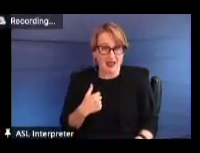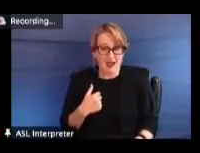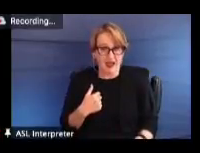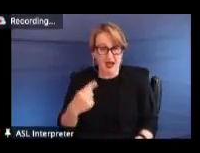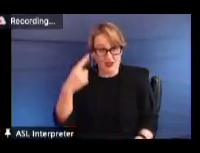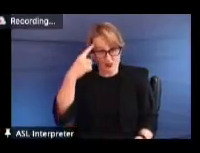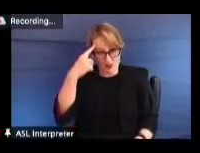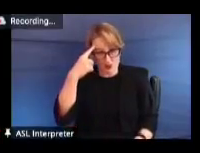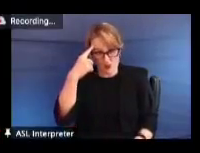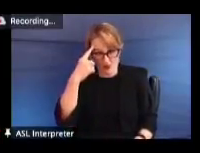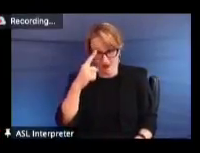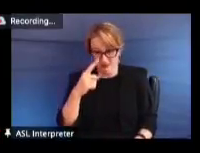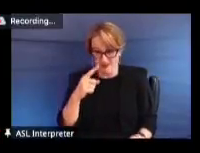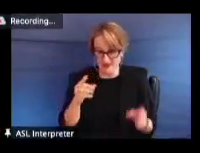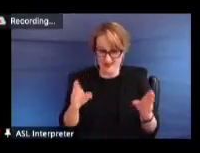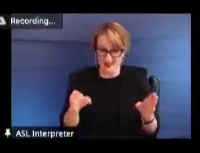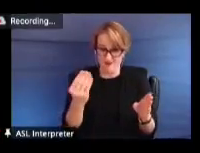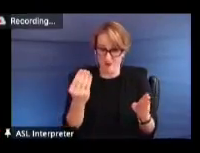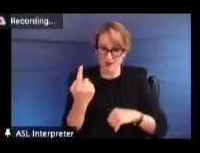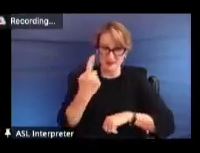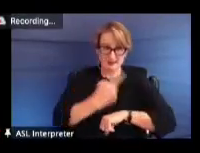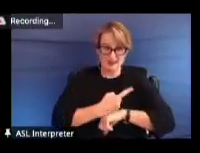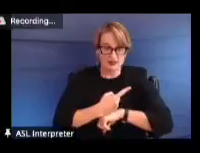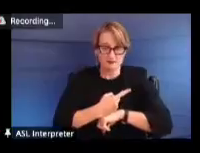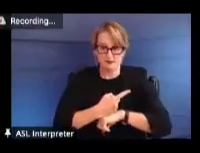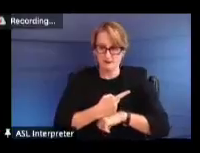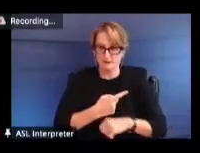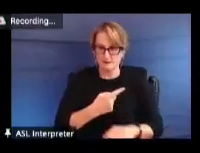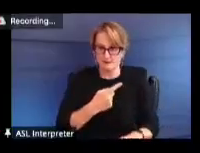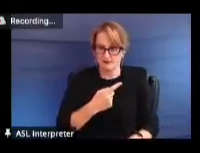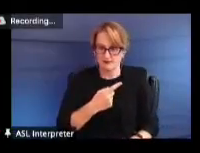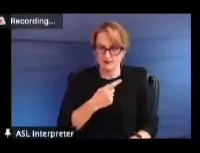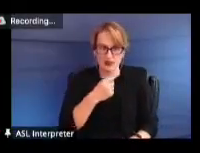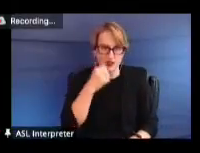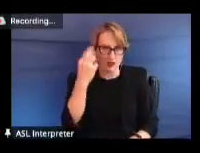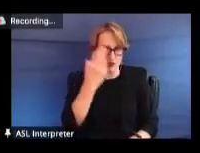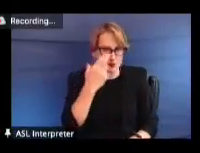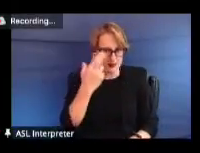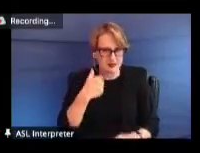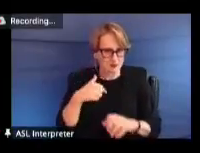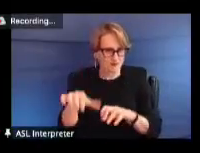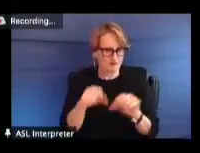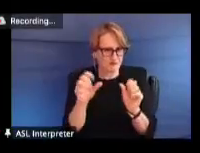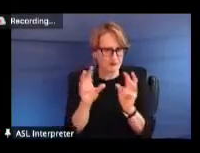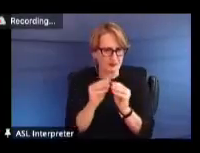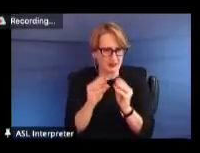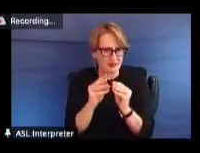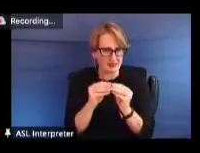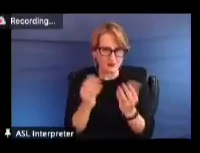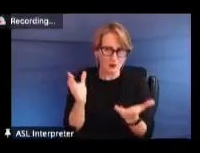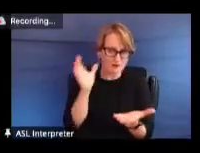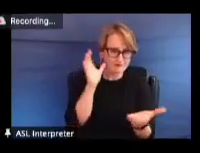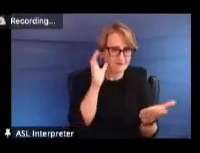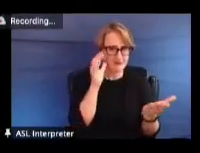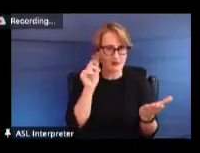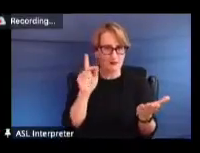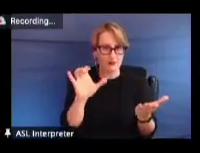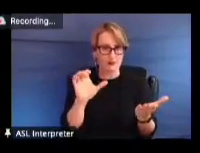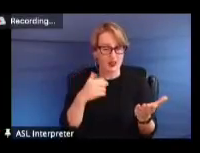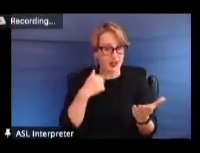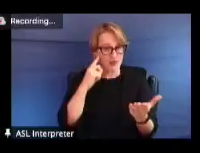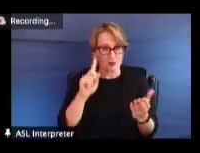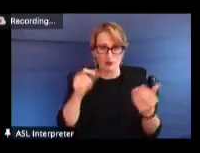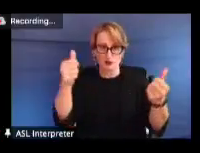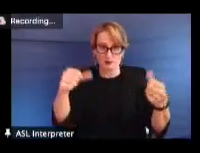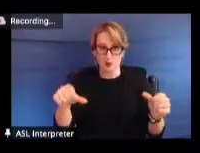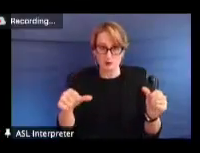14 days, I didn't realize we met to get public input. I thought it was just, we posted them and people got to look at